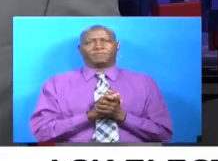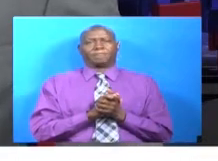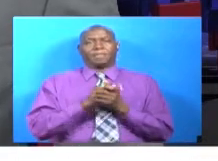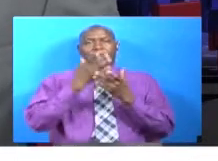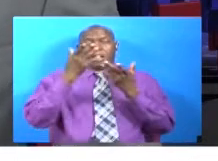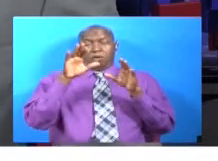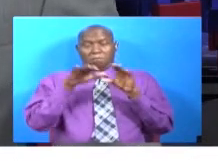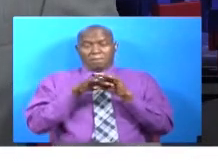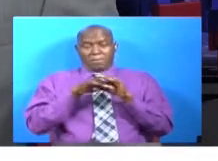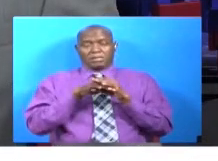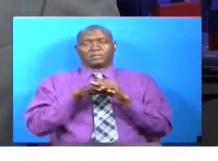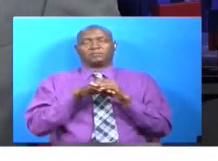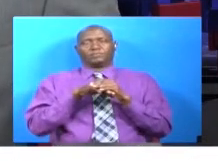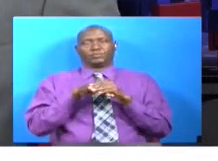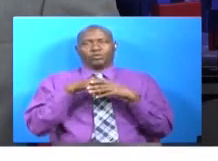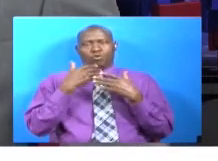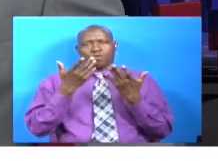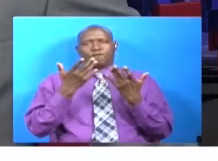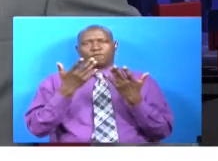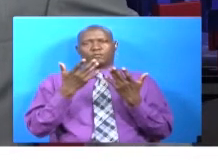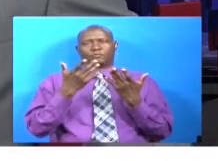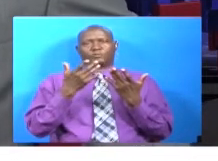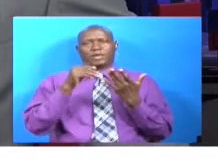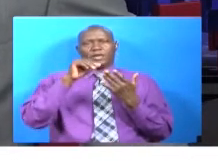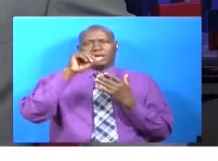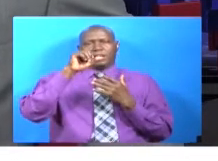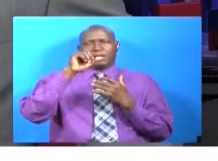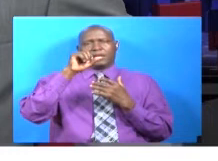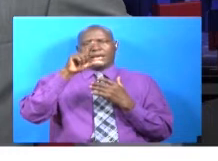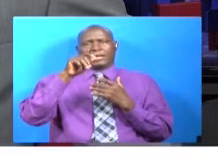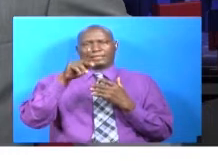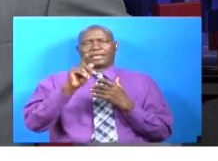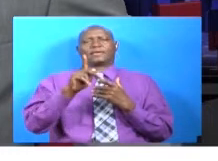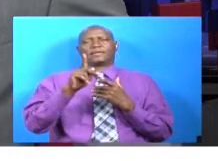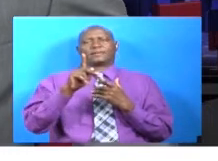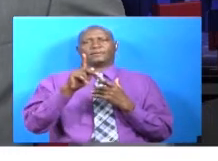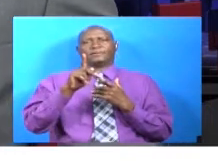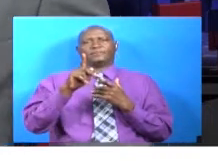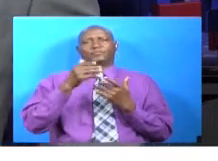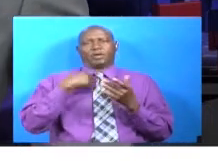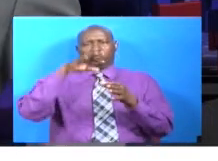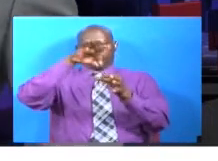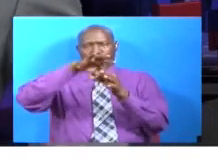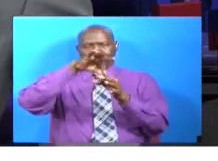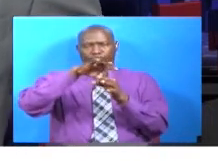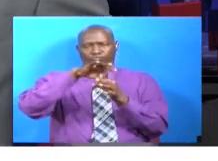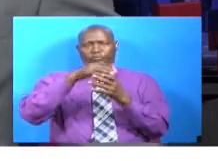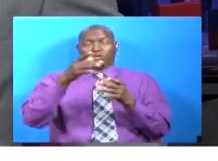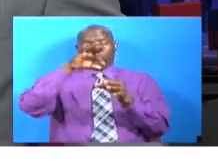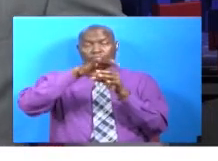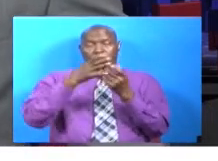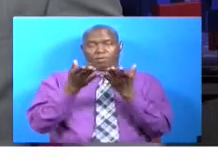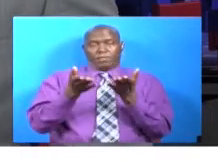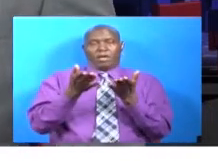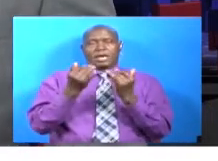And members of the Law Society of Kenya, LSK, have gone to the ballot to elect their members and the president of the society. The election, which were